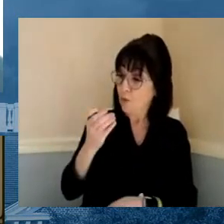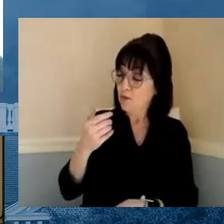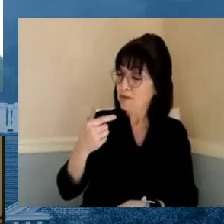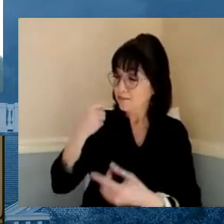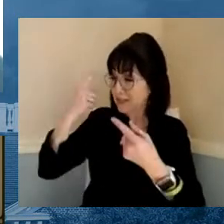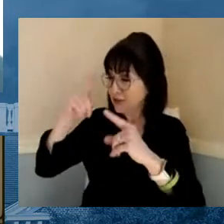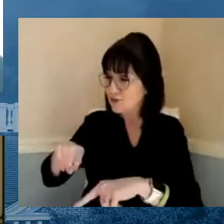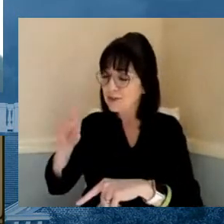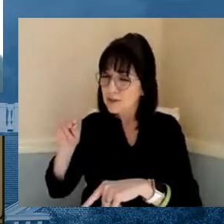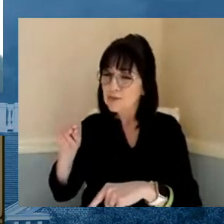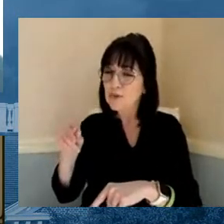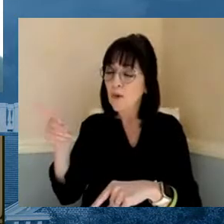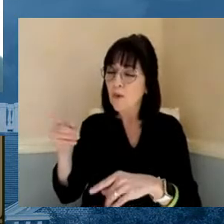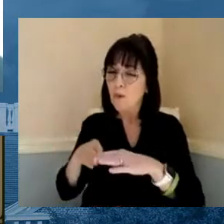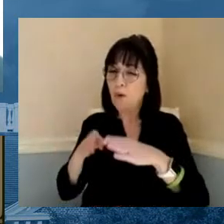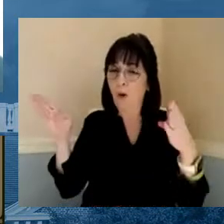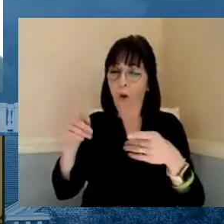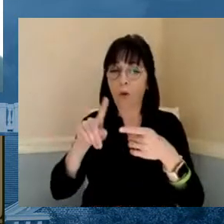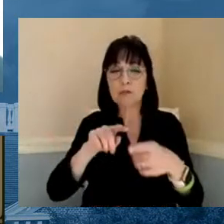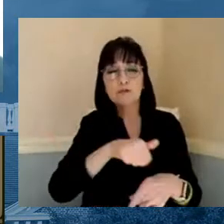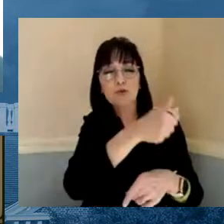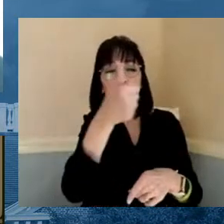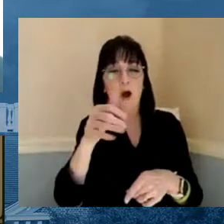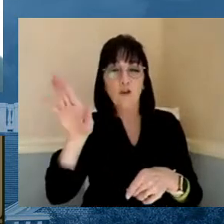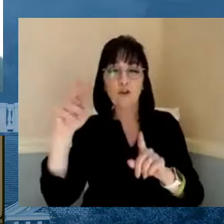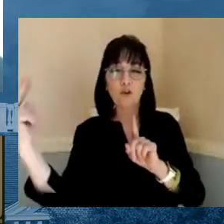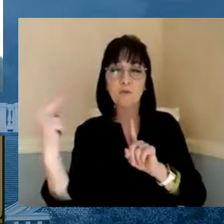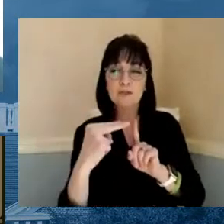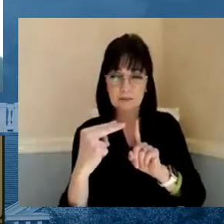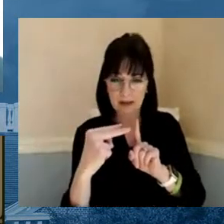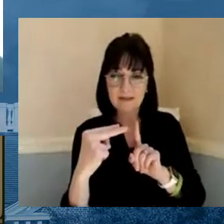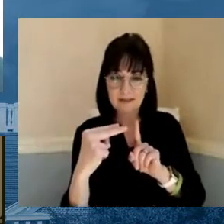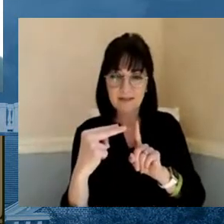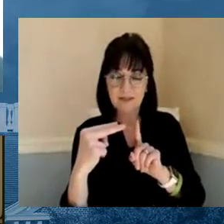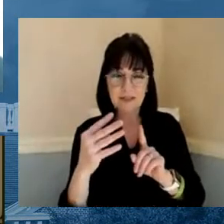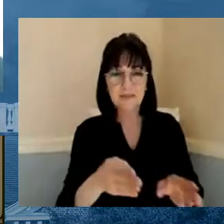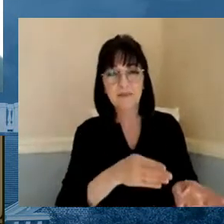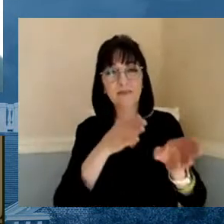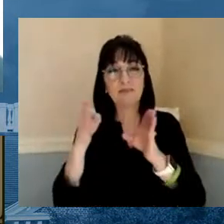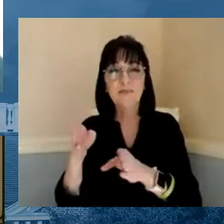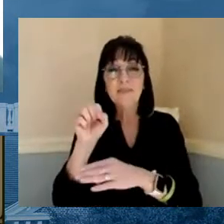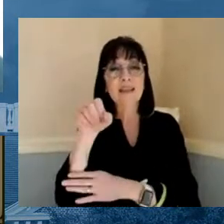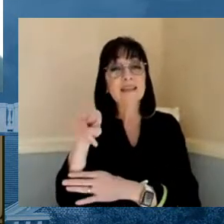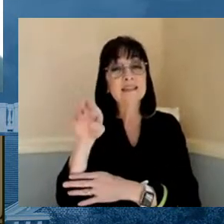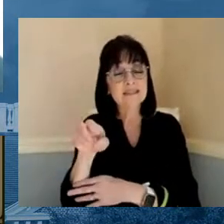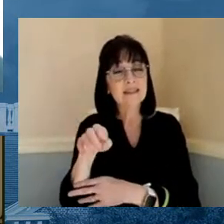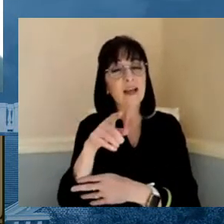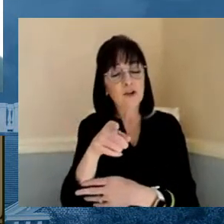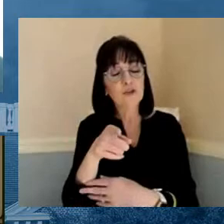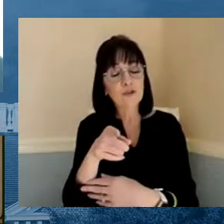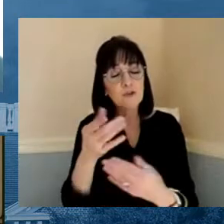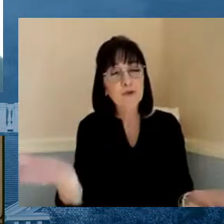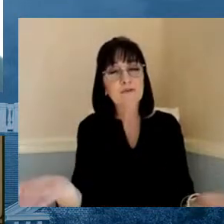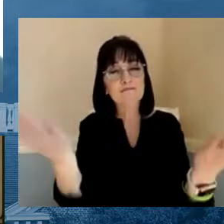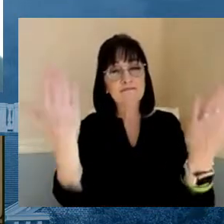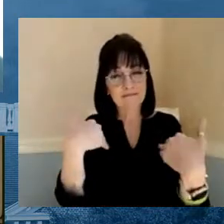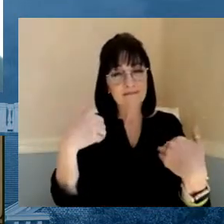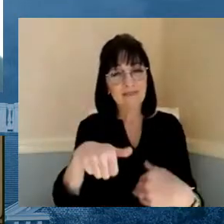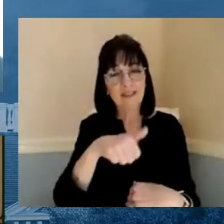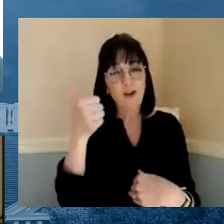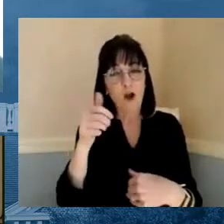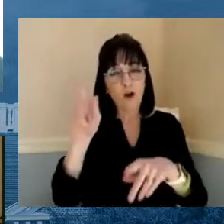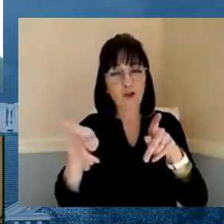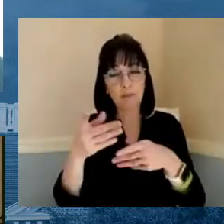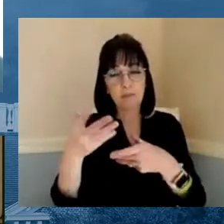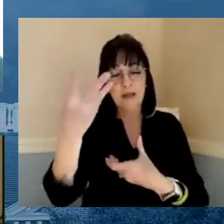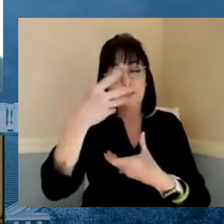Same. Invite this person or anyone into your space. So we're all human. We all want to be accepted. We all are nervous to be in